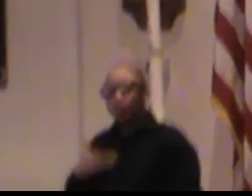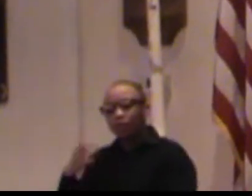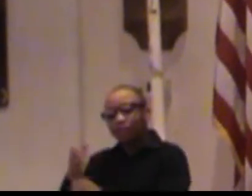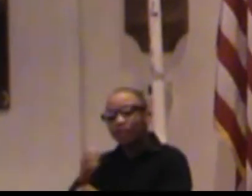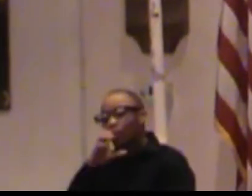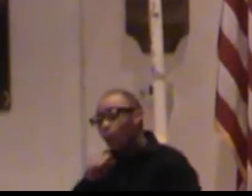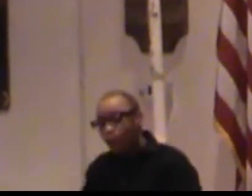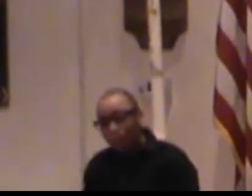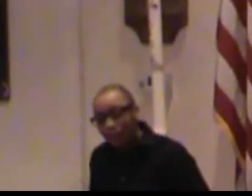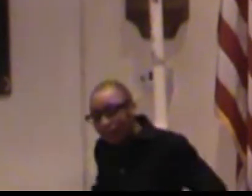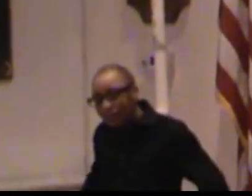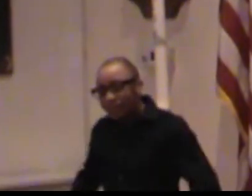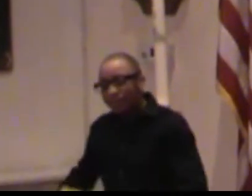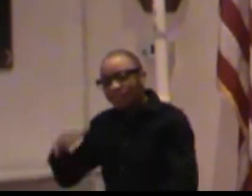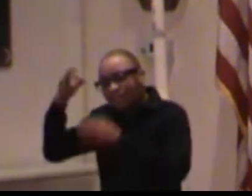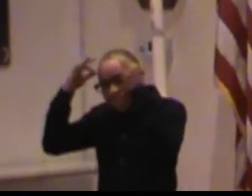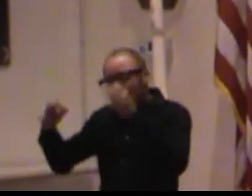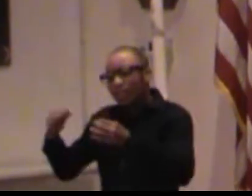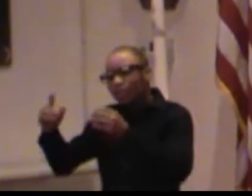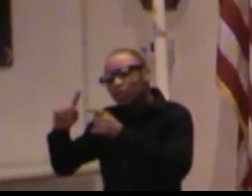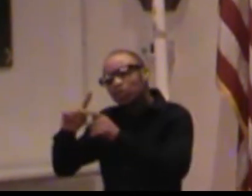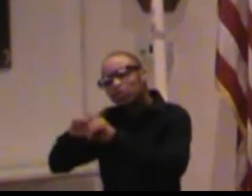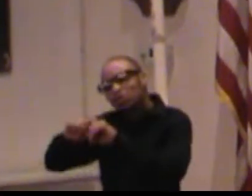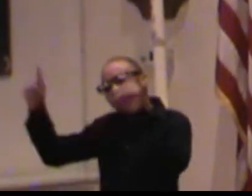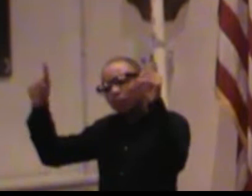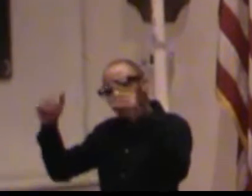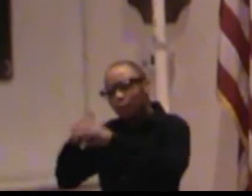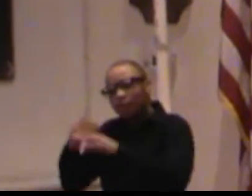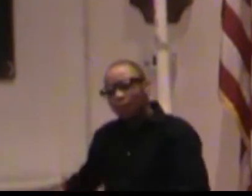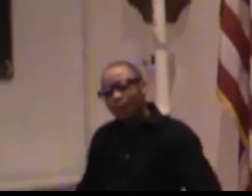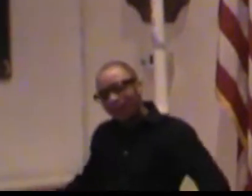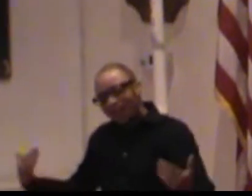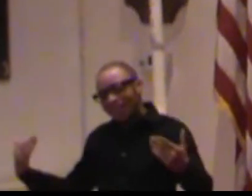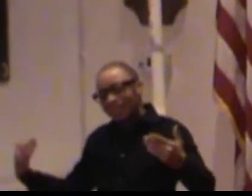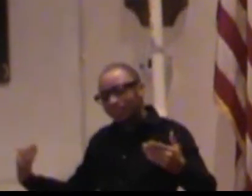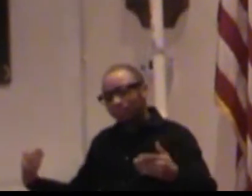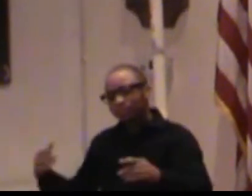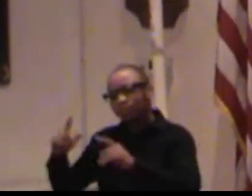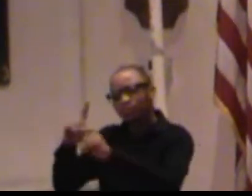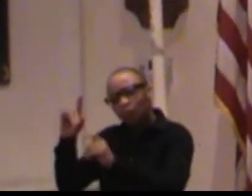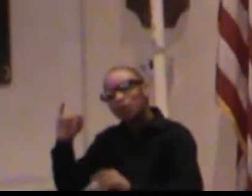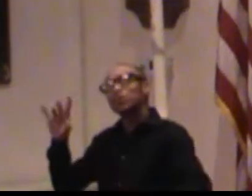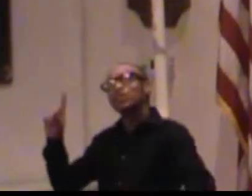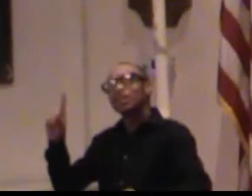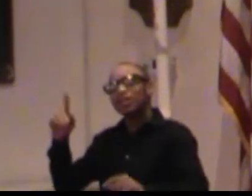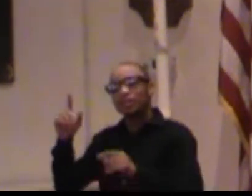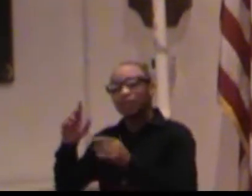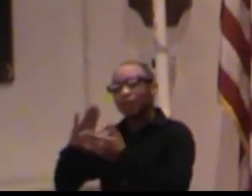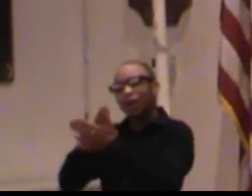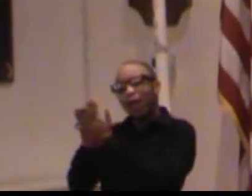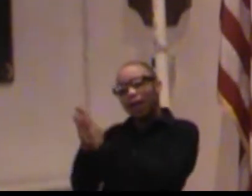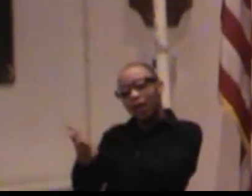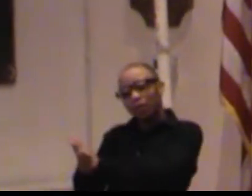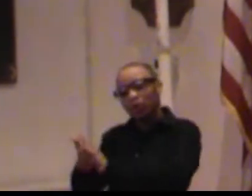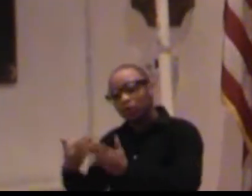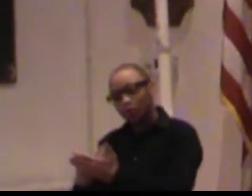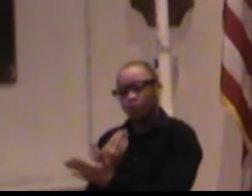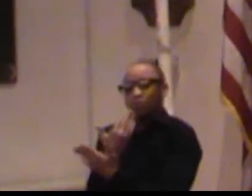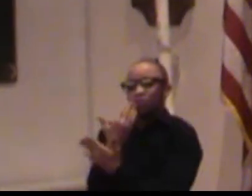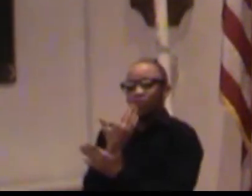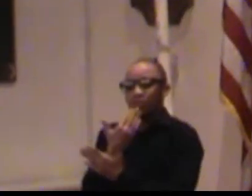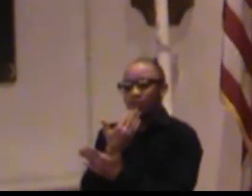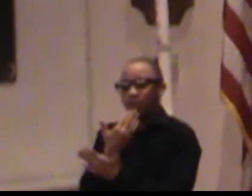old pants and decided to do something new with them? When you did, they thus became